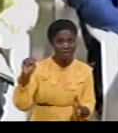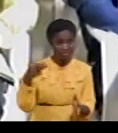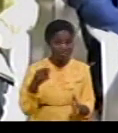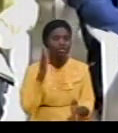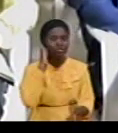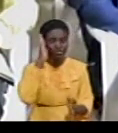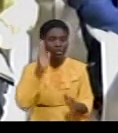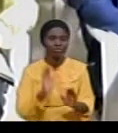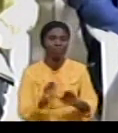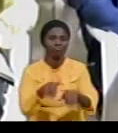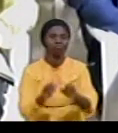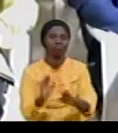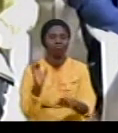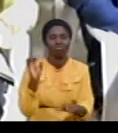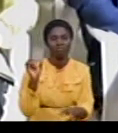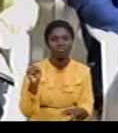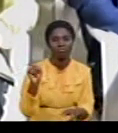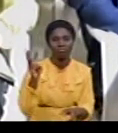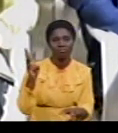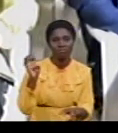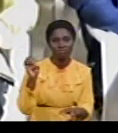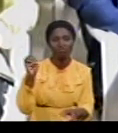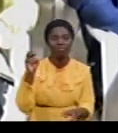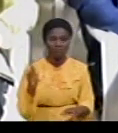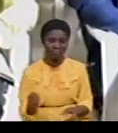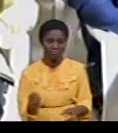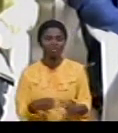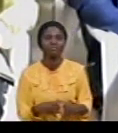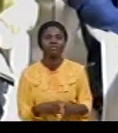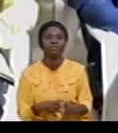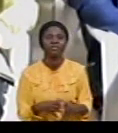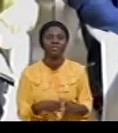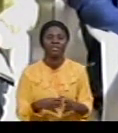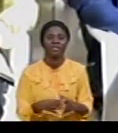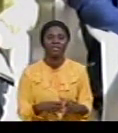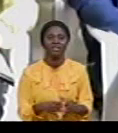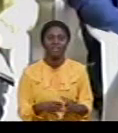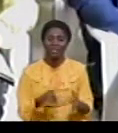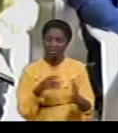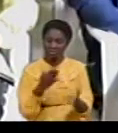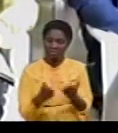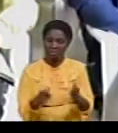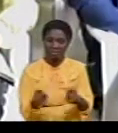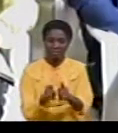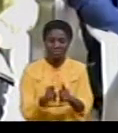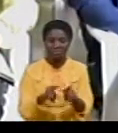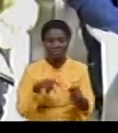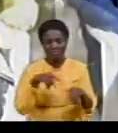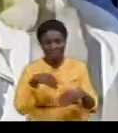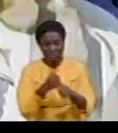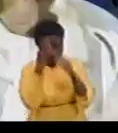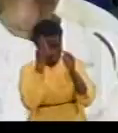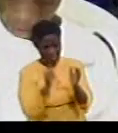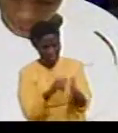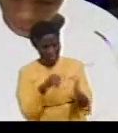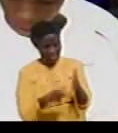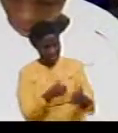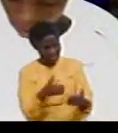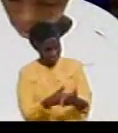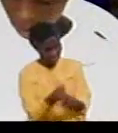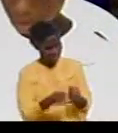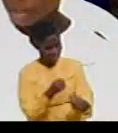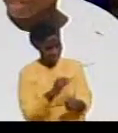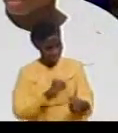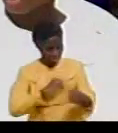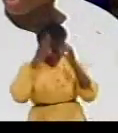bird making a vow, resolution. This new year, I make resolution.